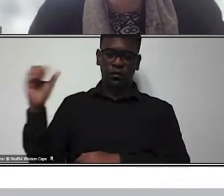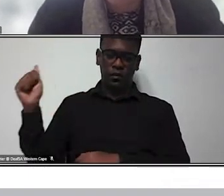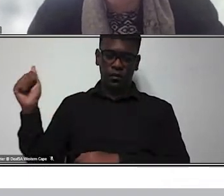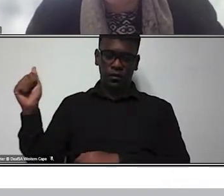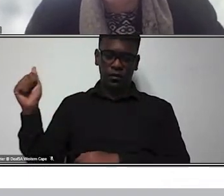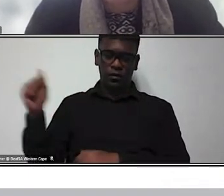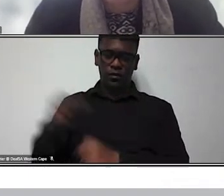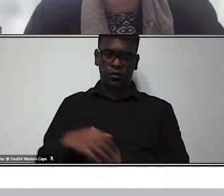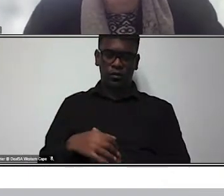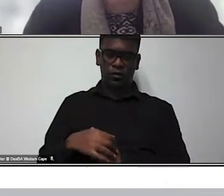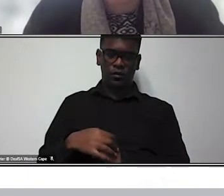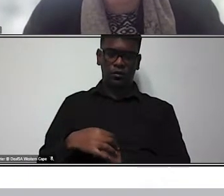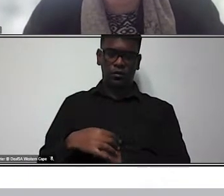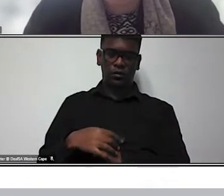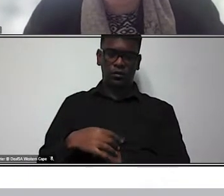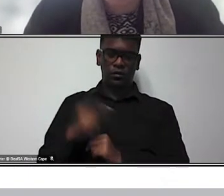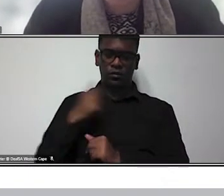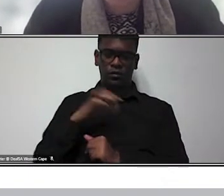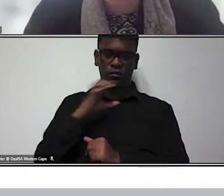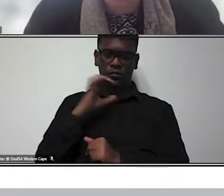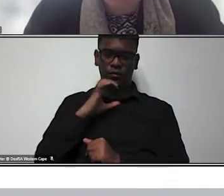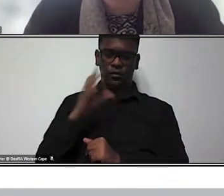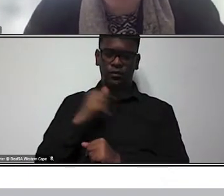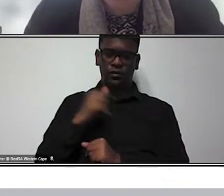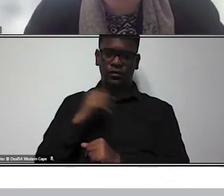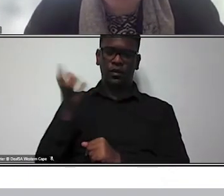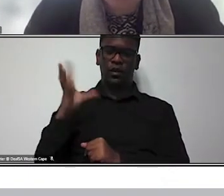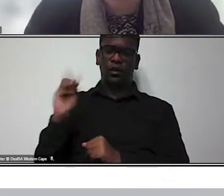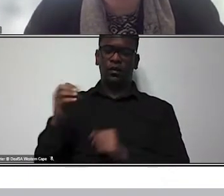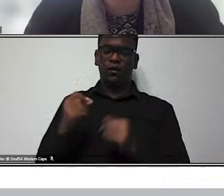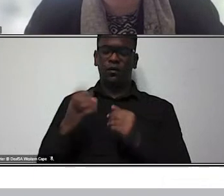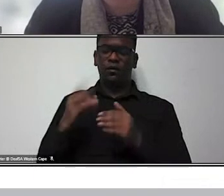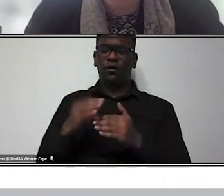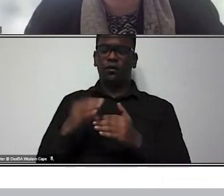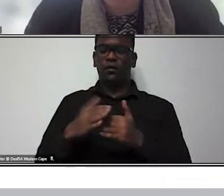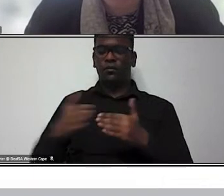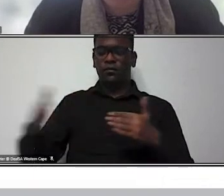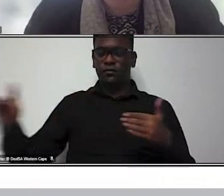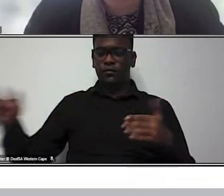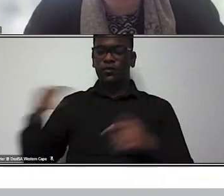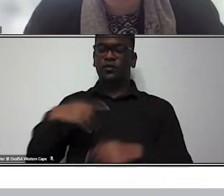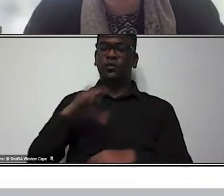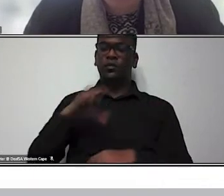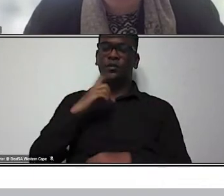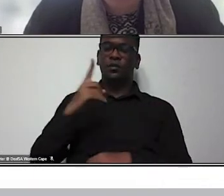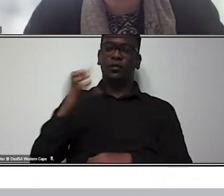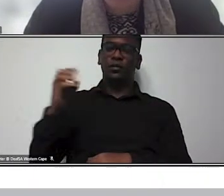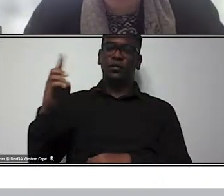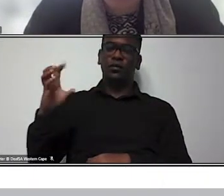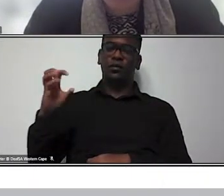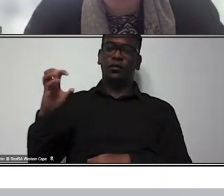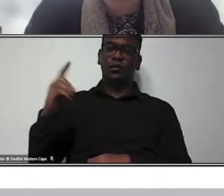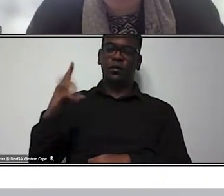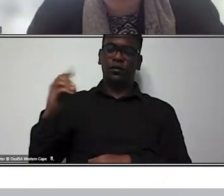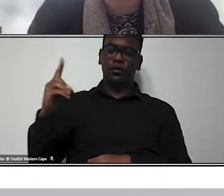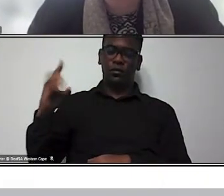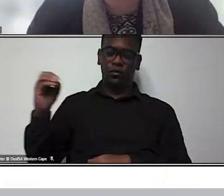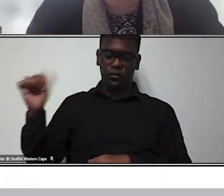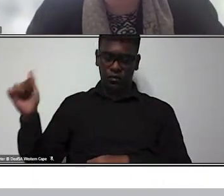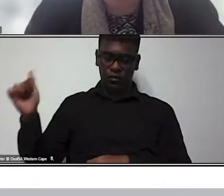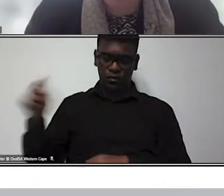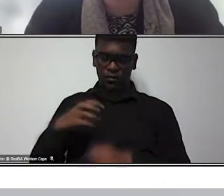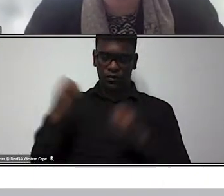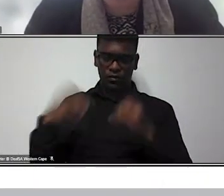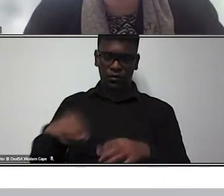actually do not actually get extension, that all those 136 will lose jobs, but they will be one way or the